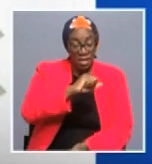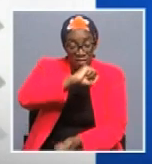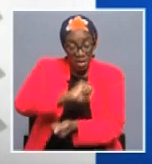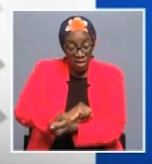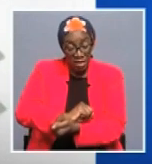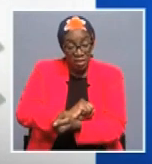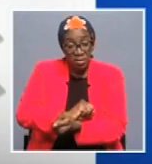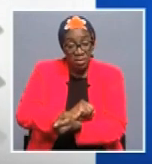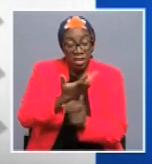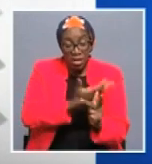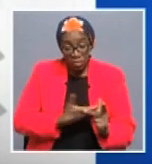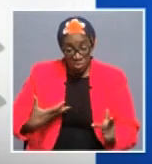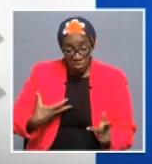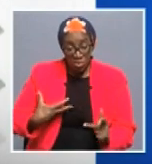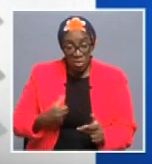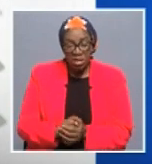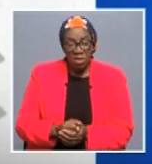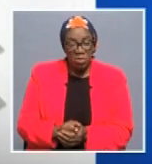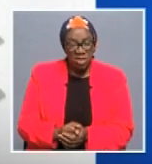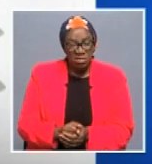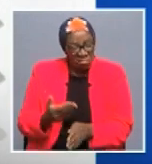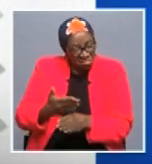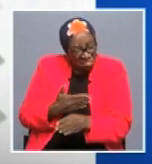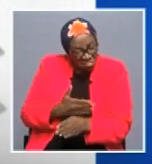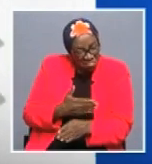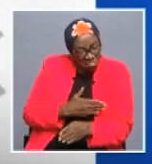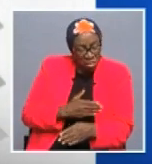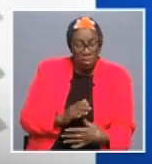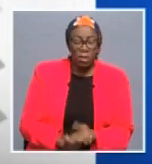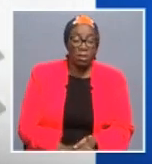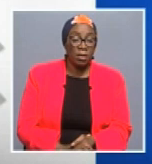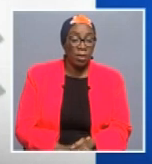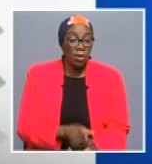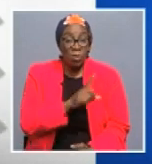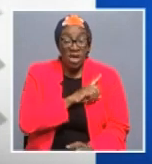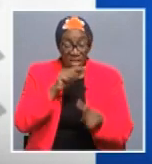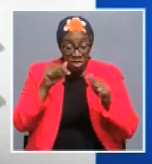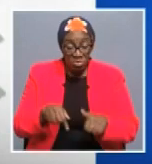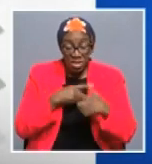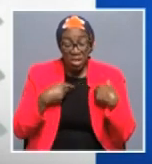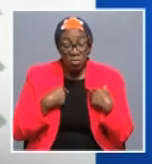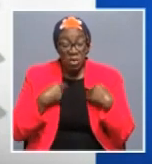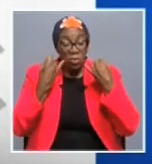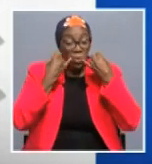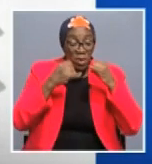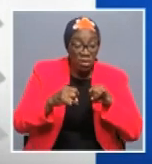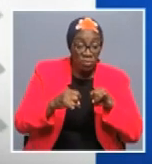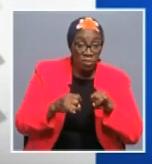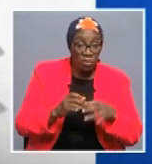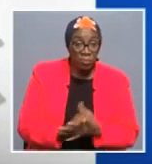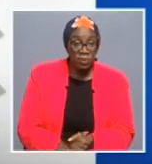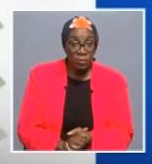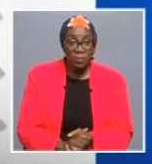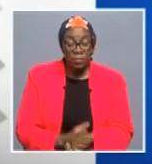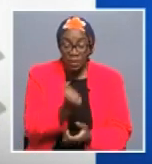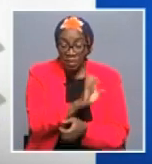Amutenya was a bit premature, because today we've also heard that they will